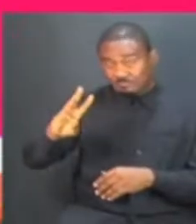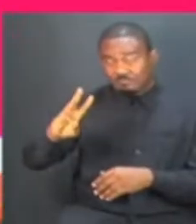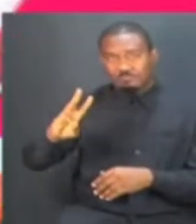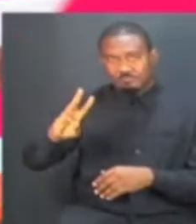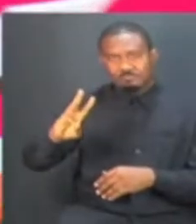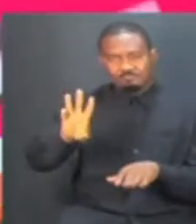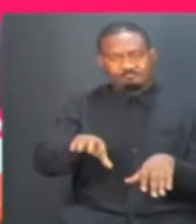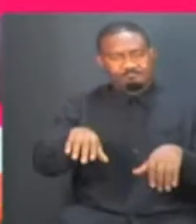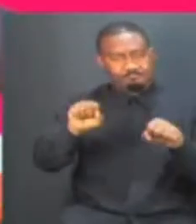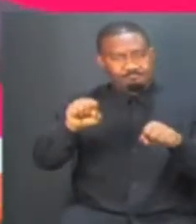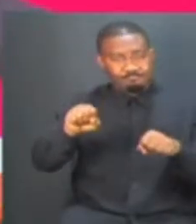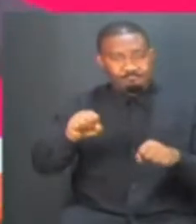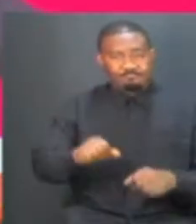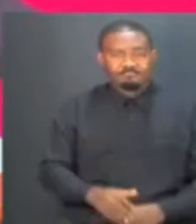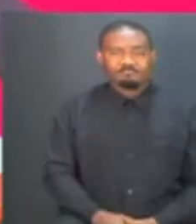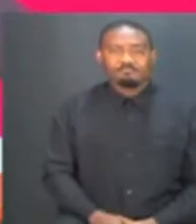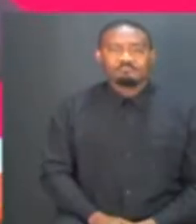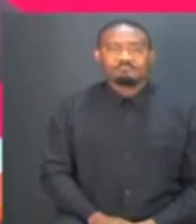proceedings.